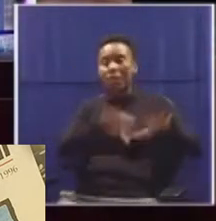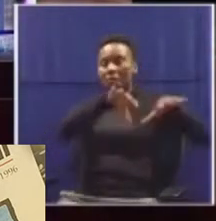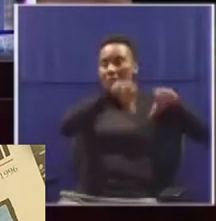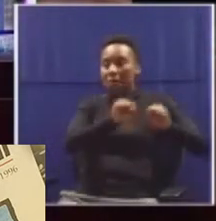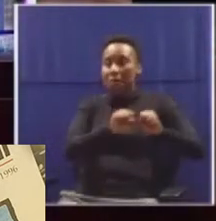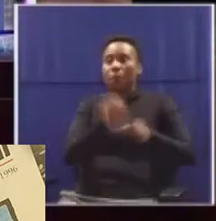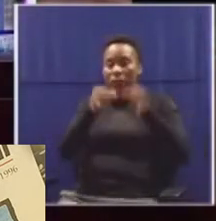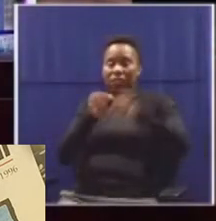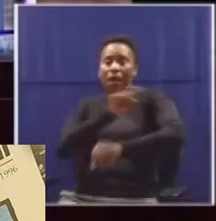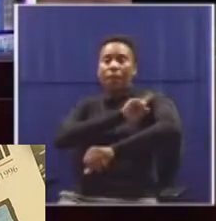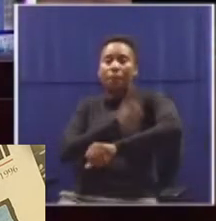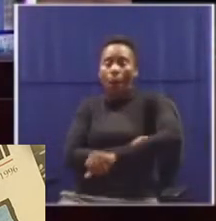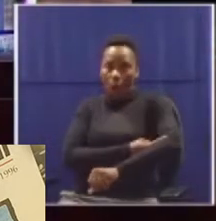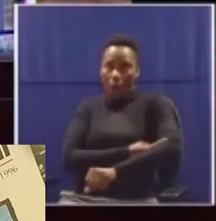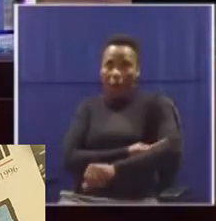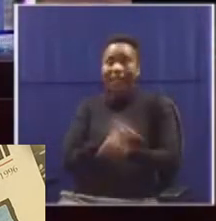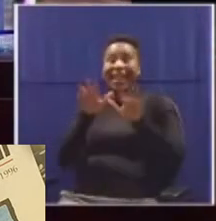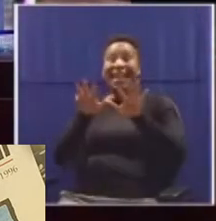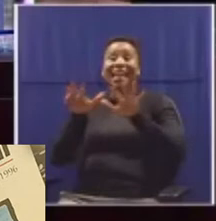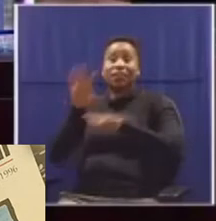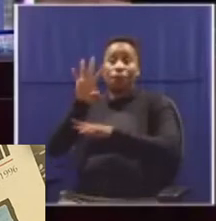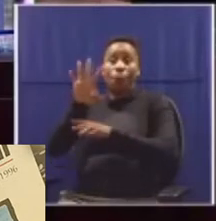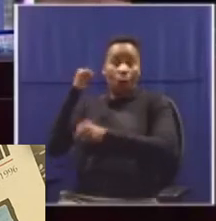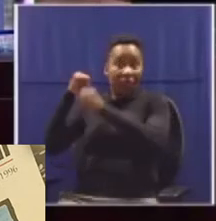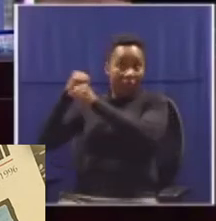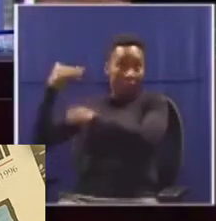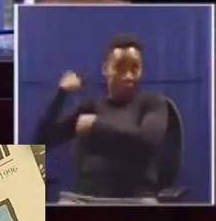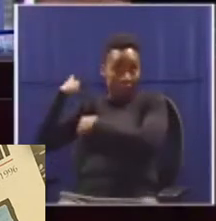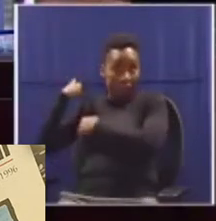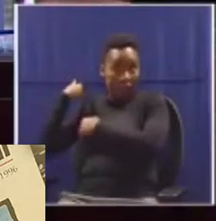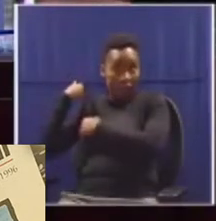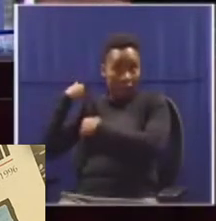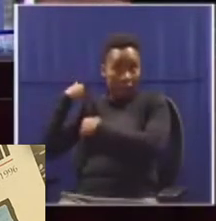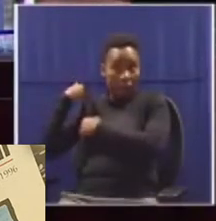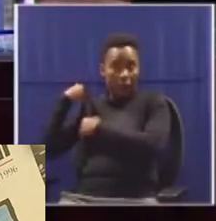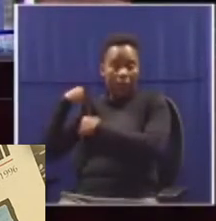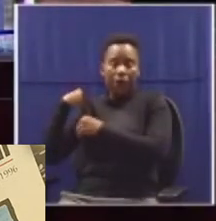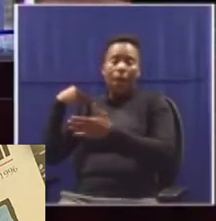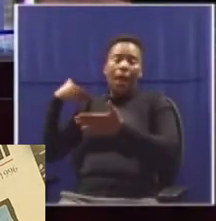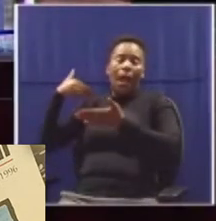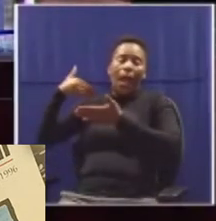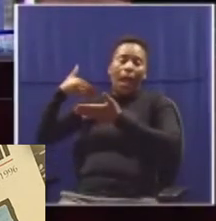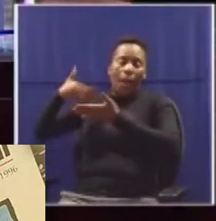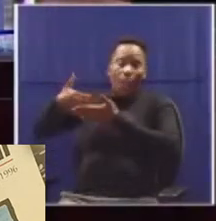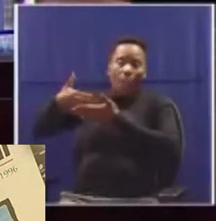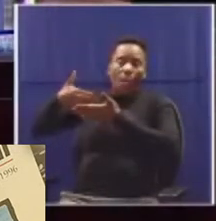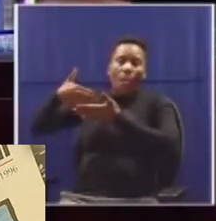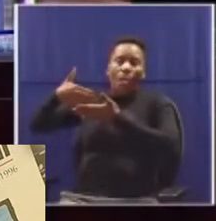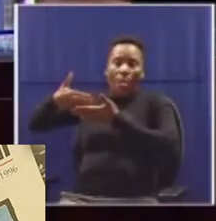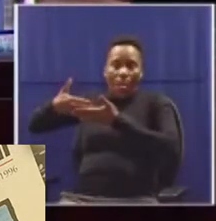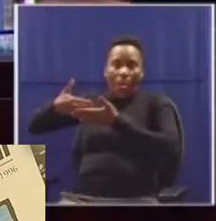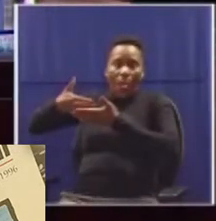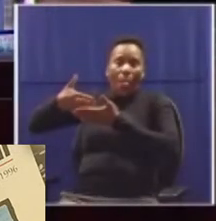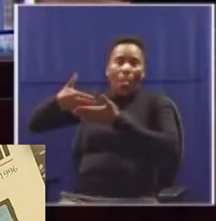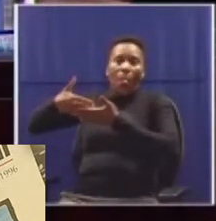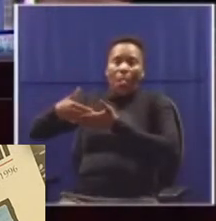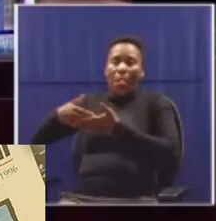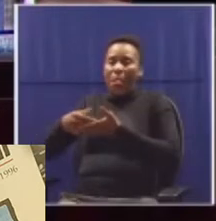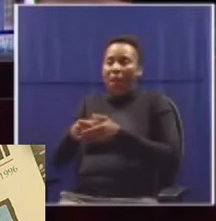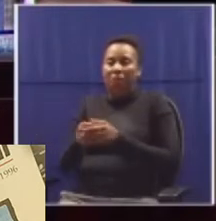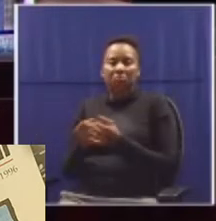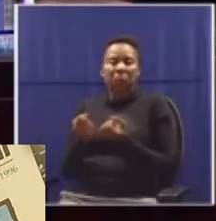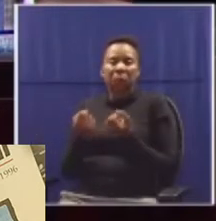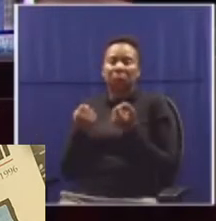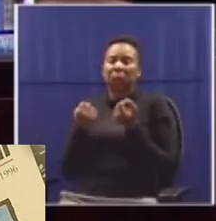in 1994 they have had and continuously have no clue to